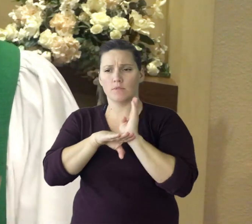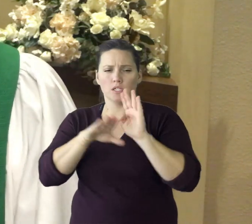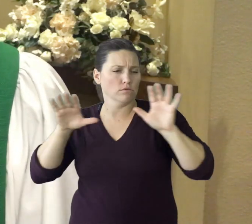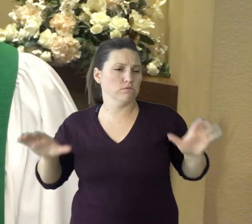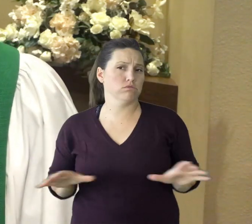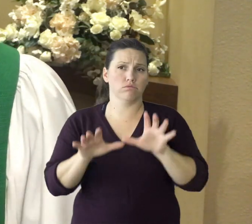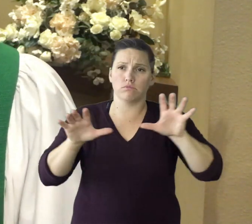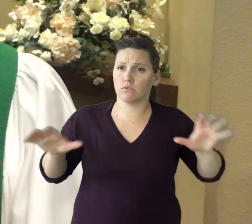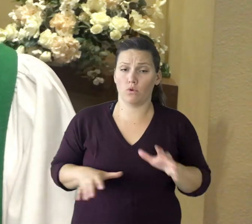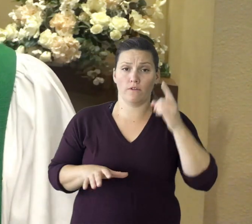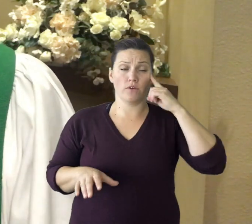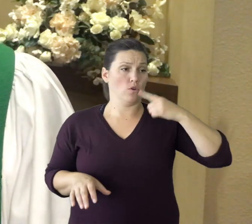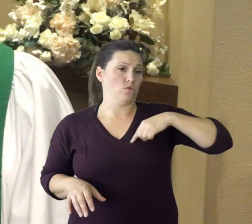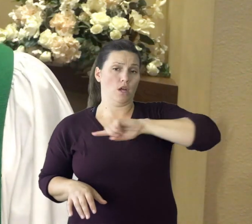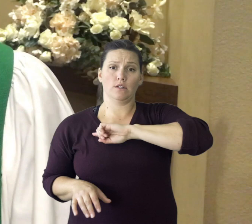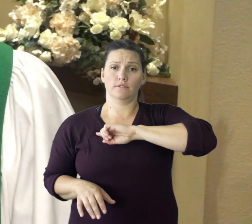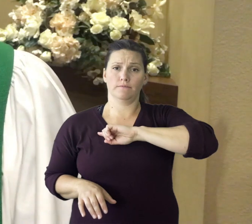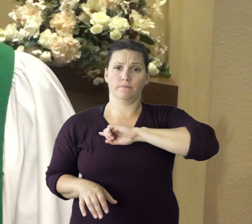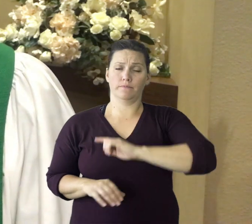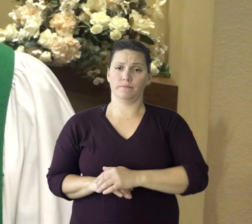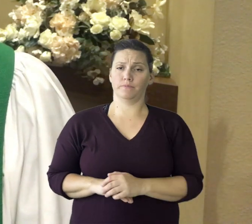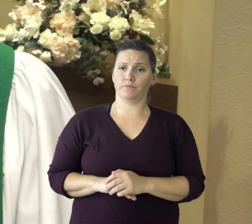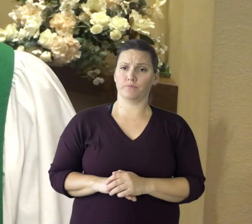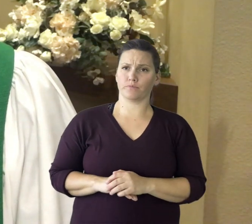is busy and it is active for us.